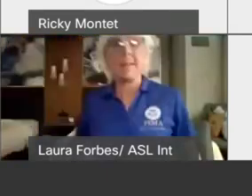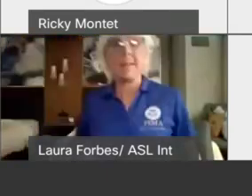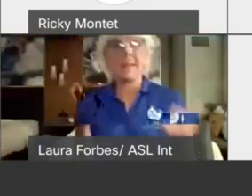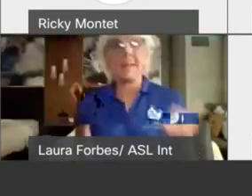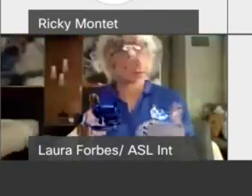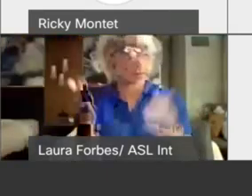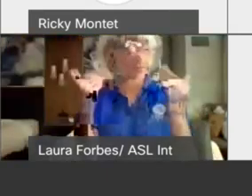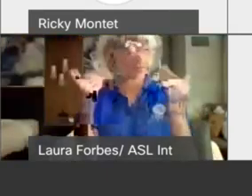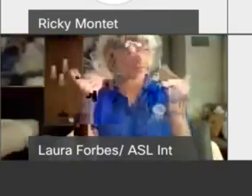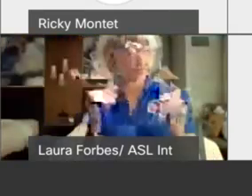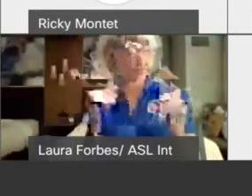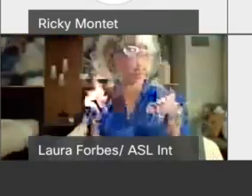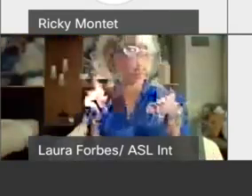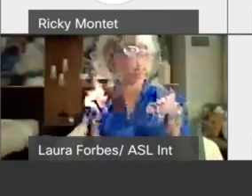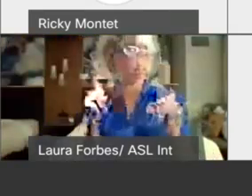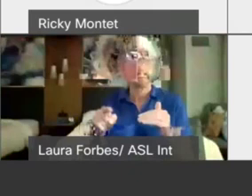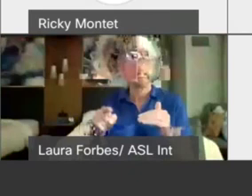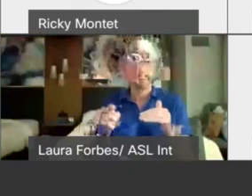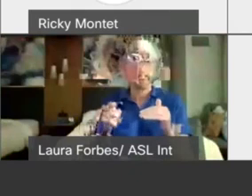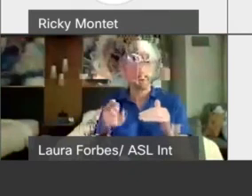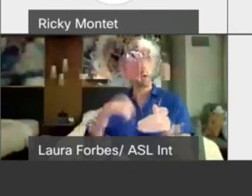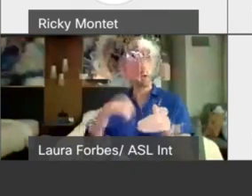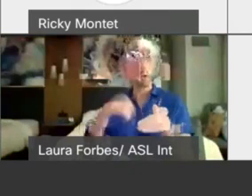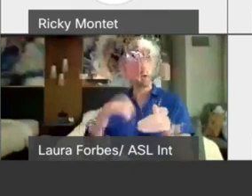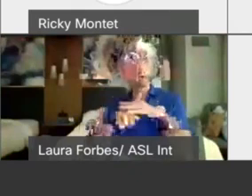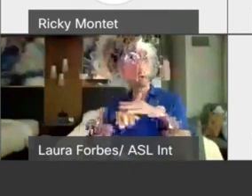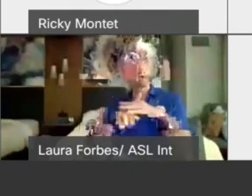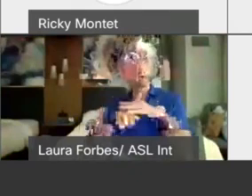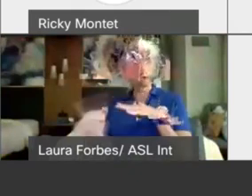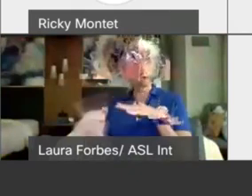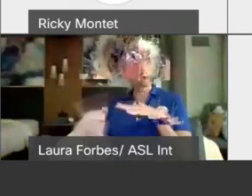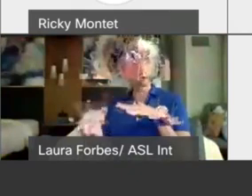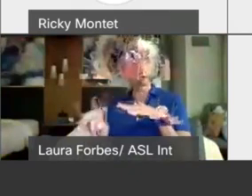have evacuated to a hotel in Houston